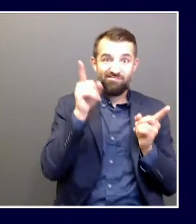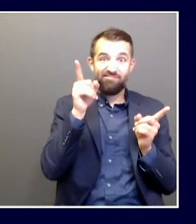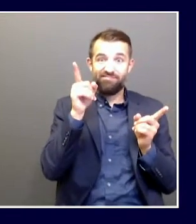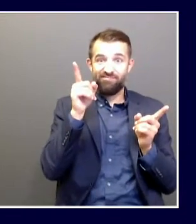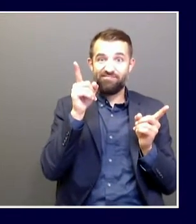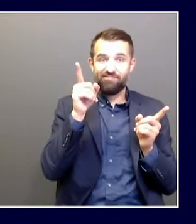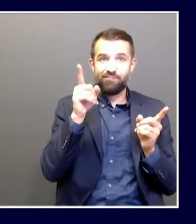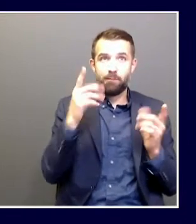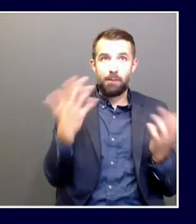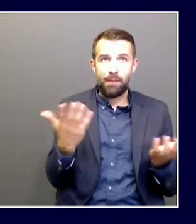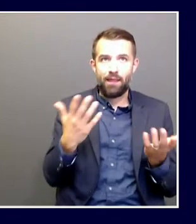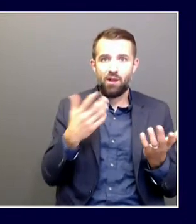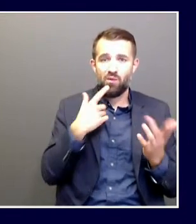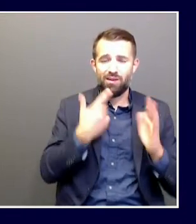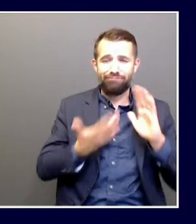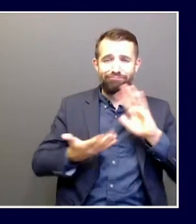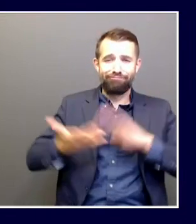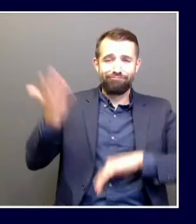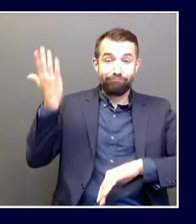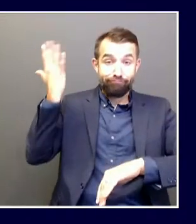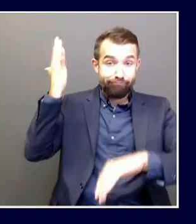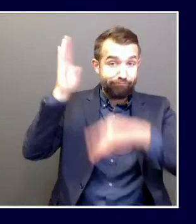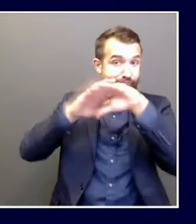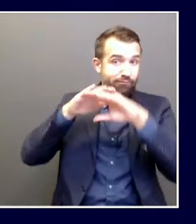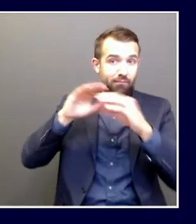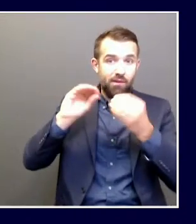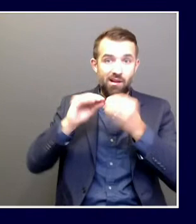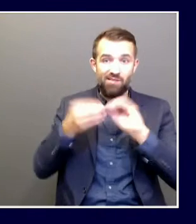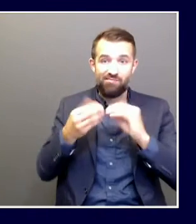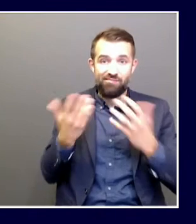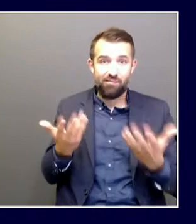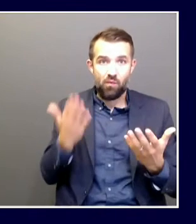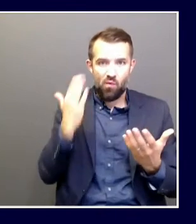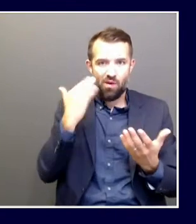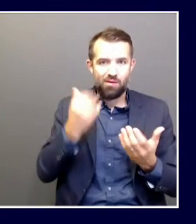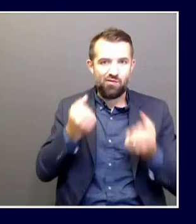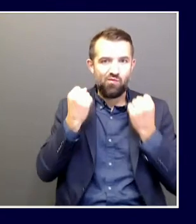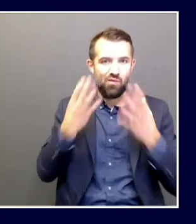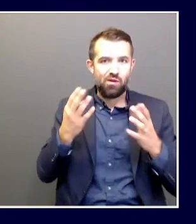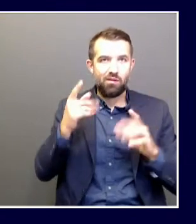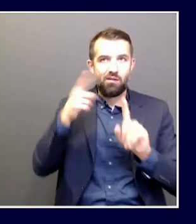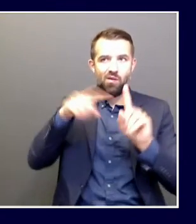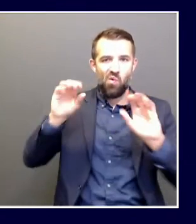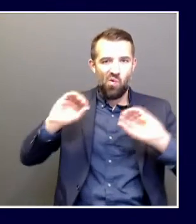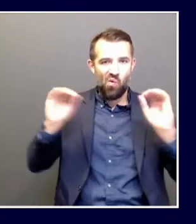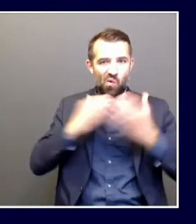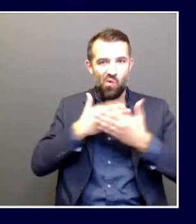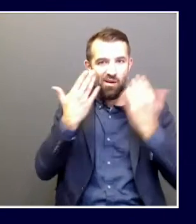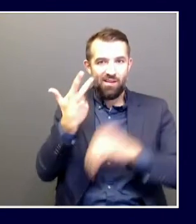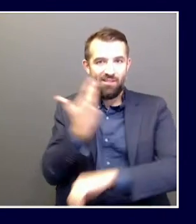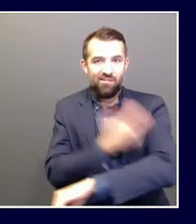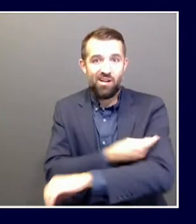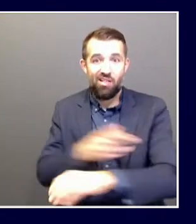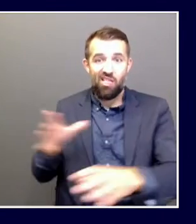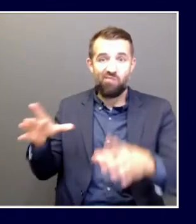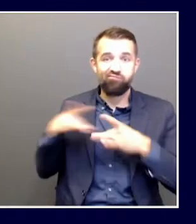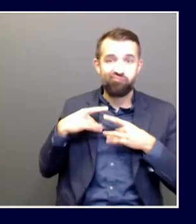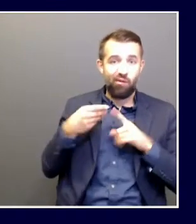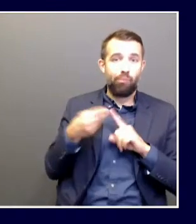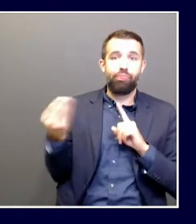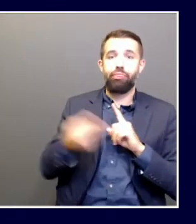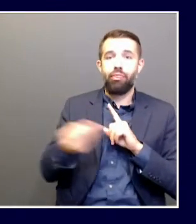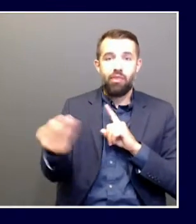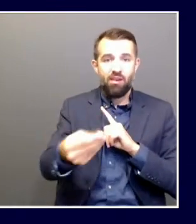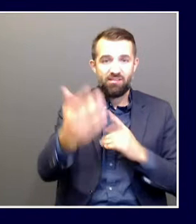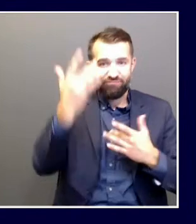there remain pockets of unvaccinated folks. That's where the virus is spreading. That's where folks are getting sick enough to be